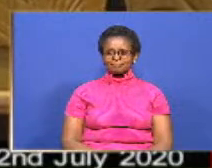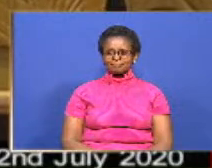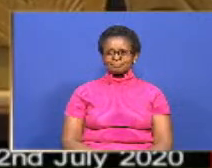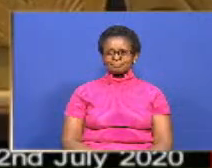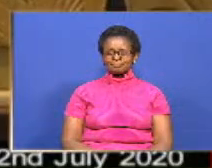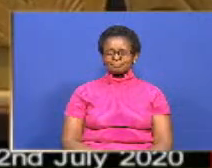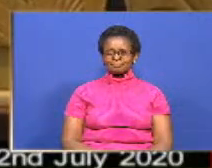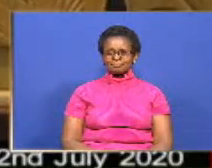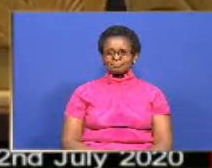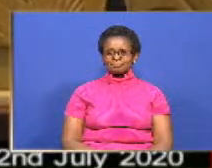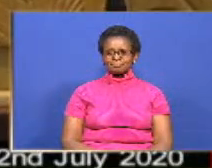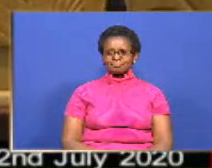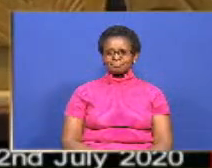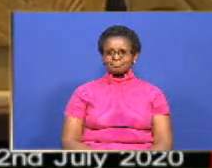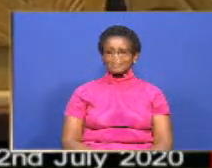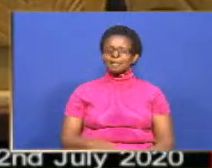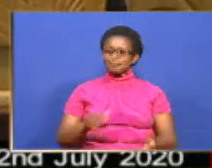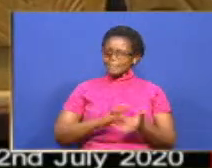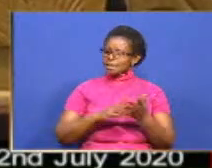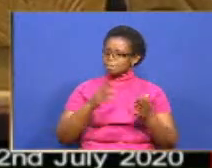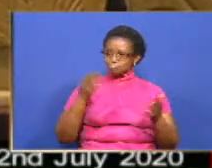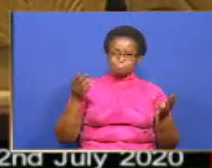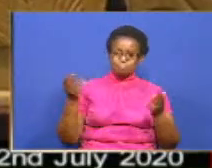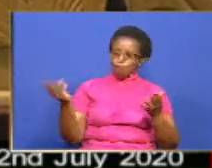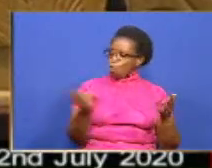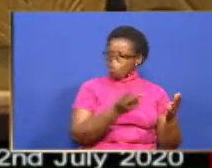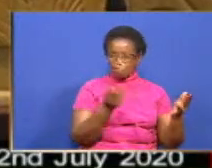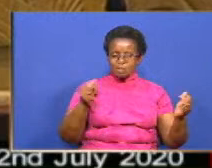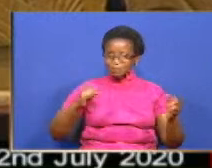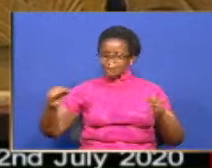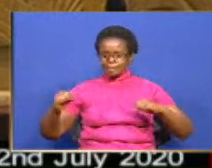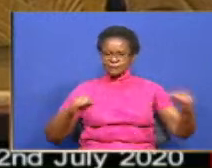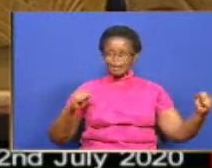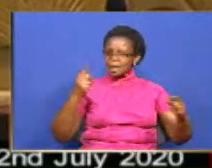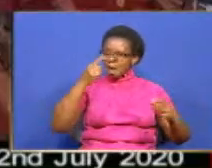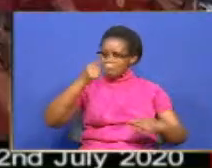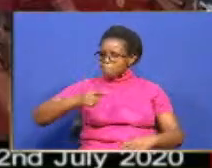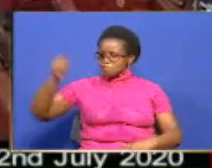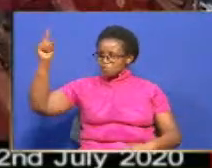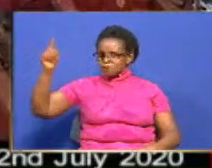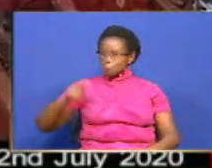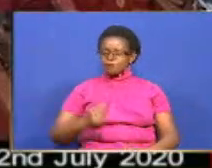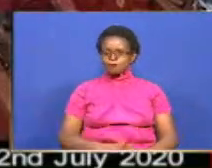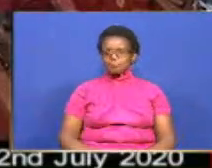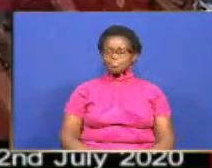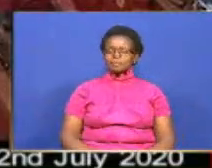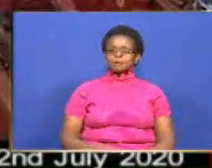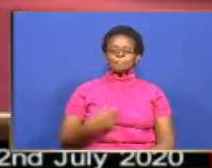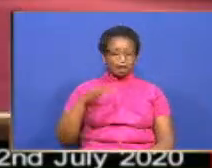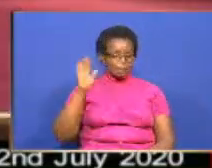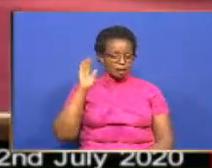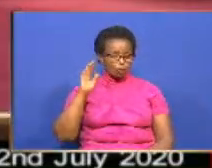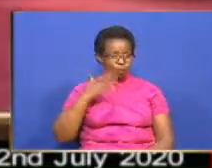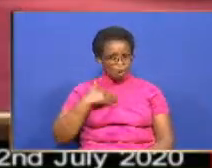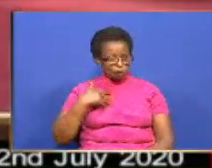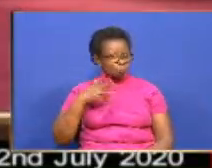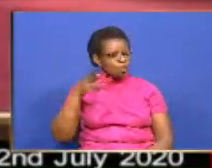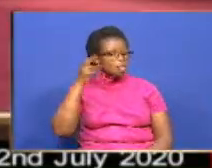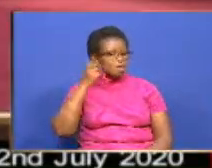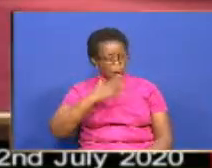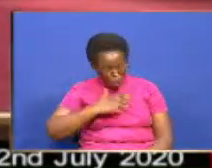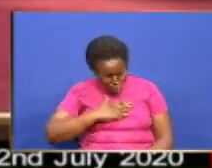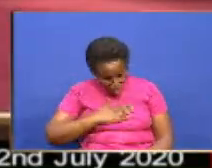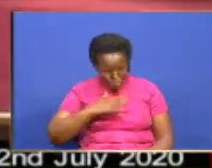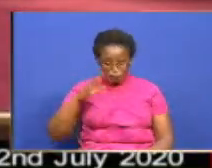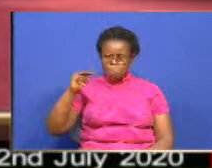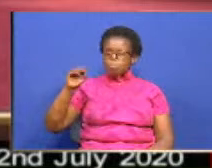bipartisan approval. Let me hear the Honorable John Bandy. Mr. Speaker, I'm